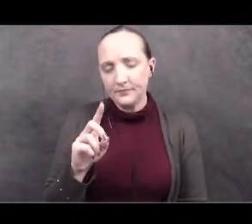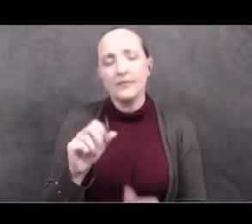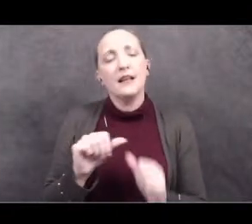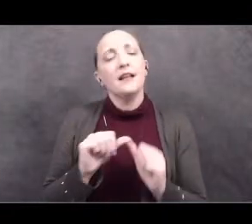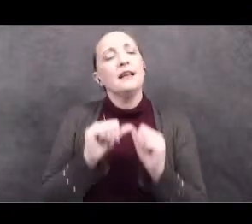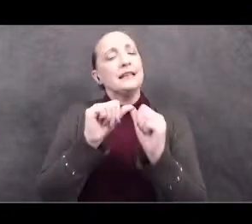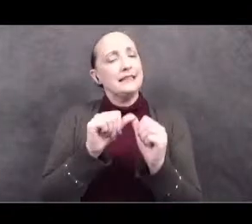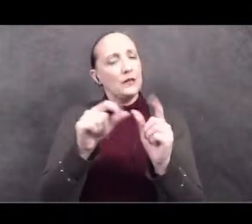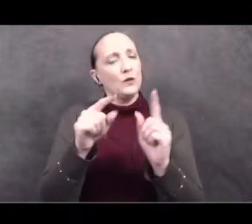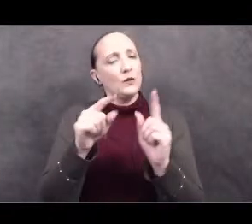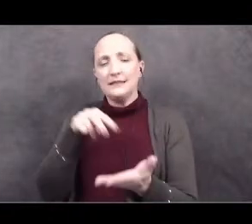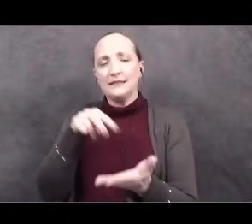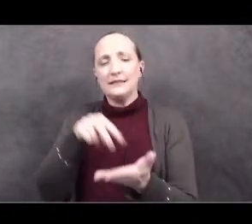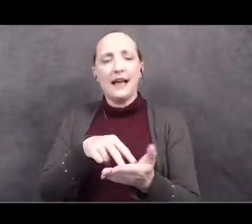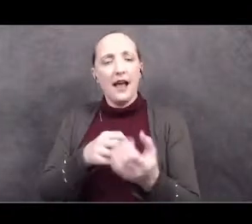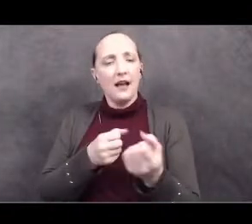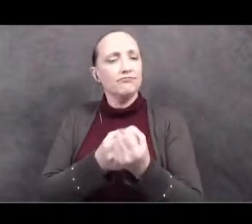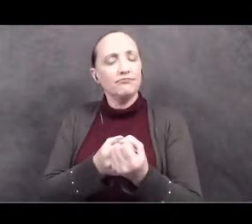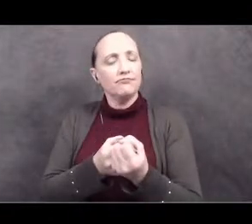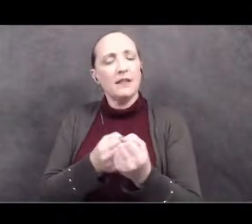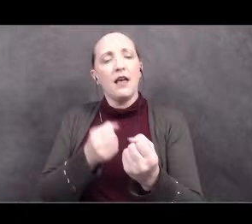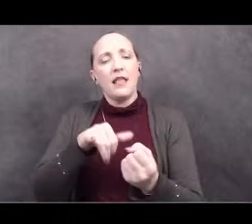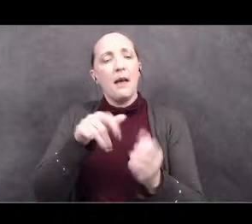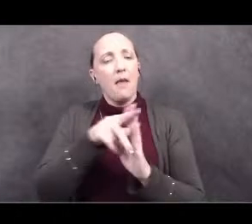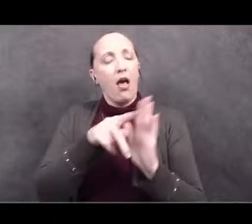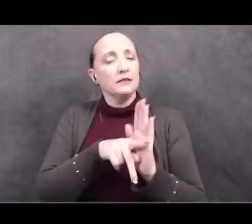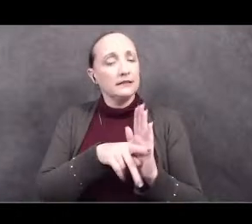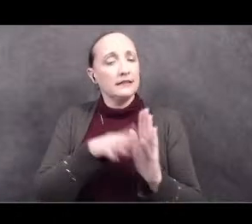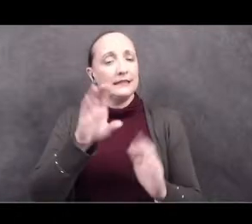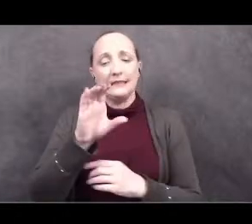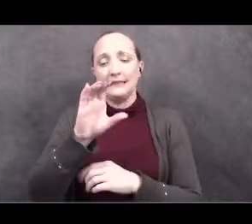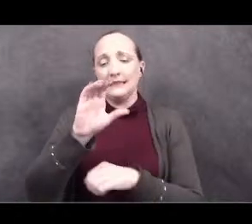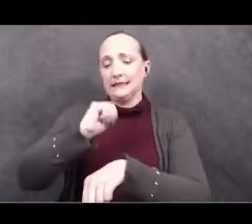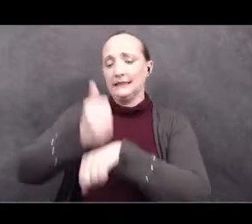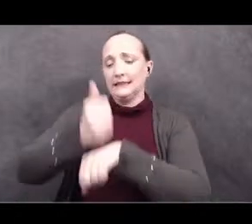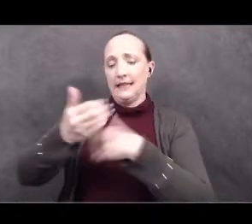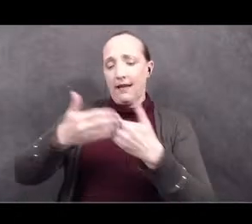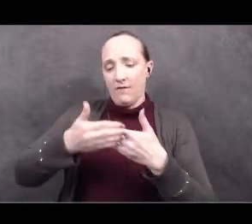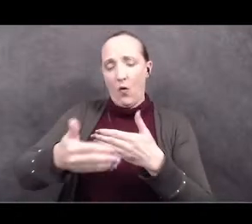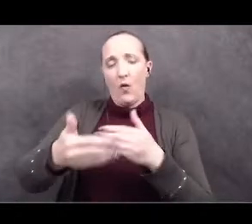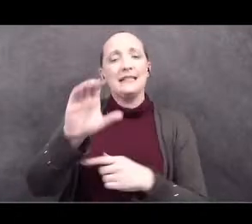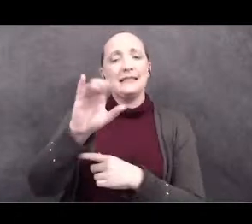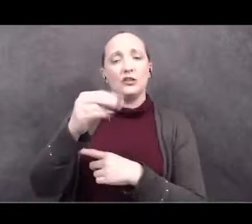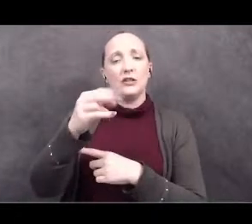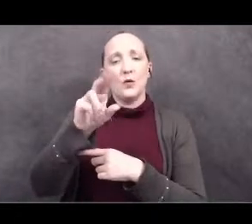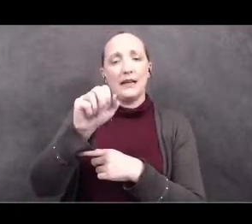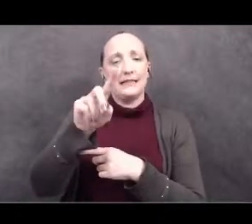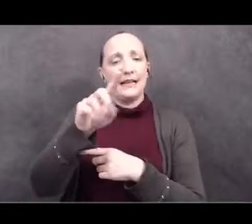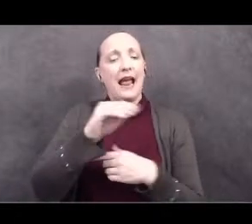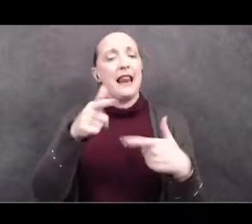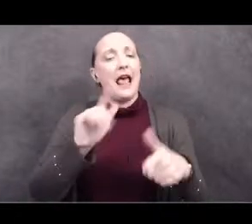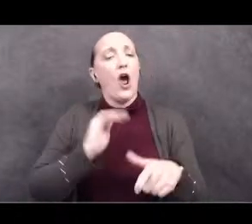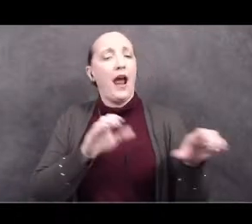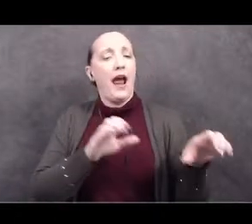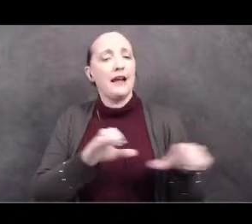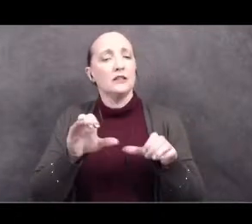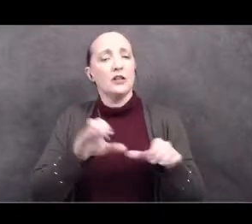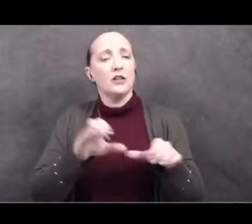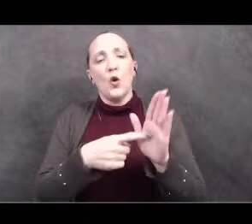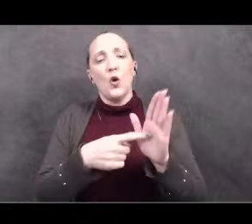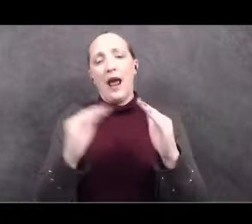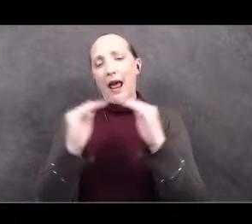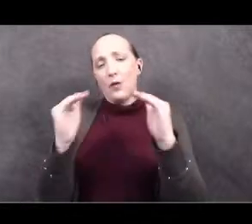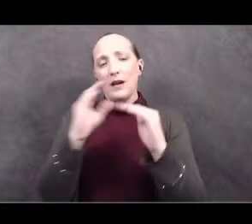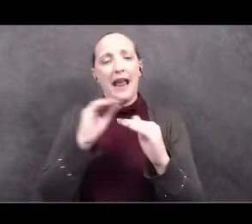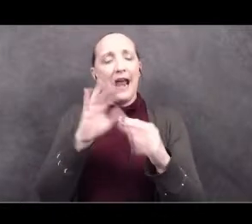support the policy set forth by cjusd and let our actions show equity and inclusion for all so we nurture a